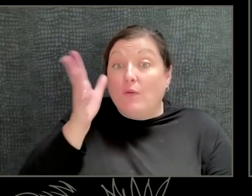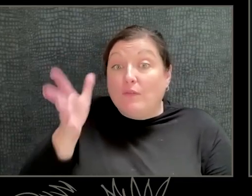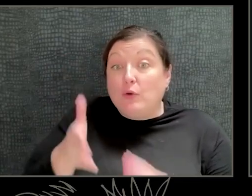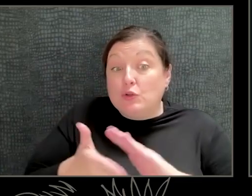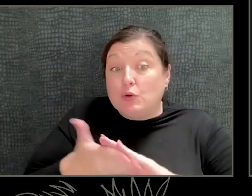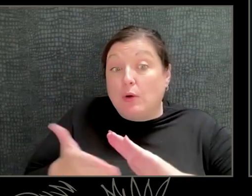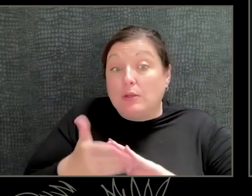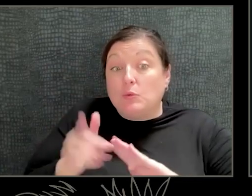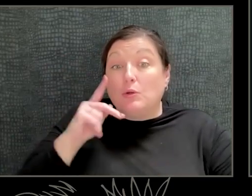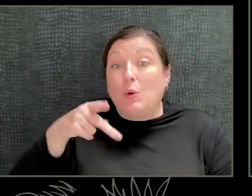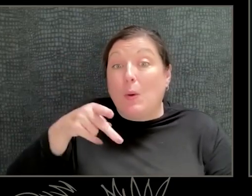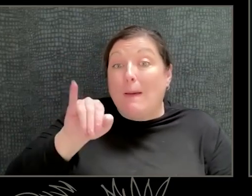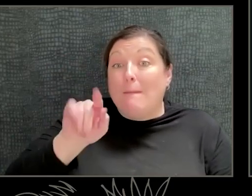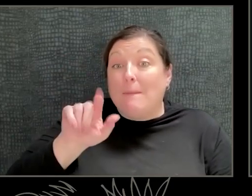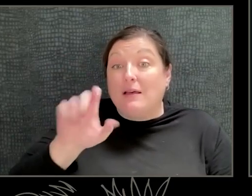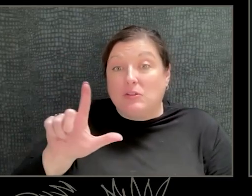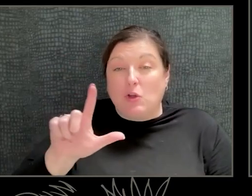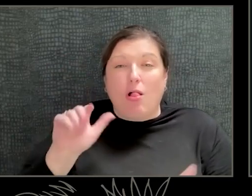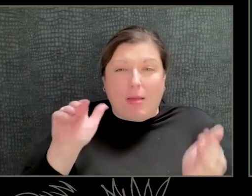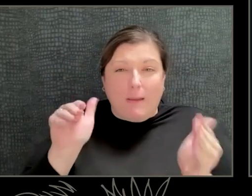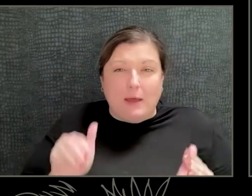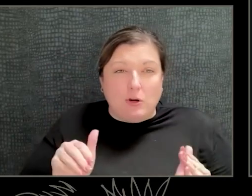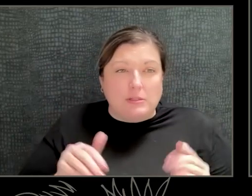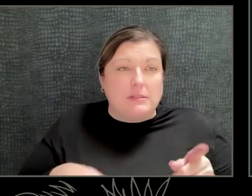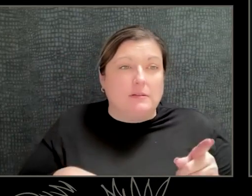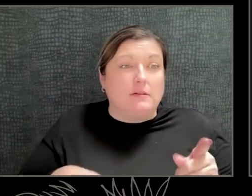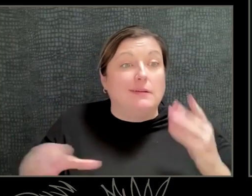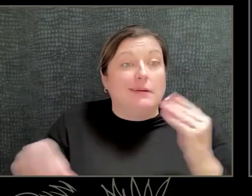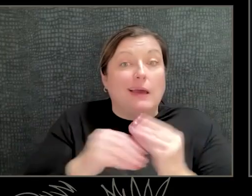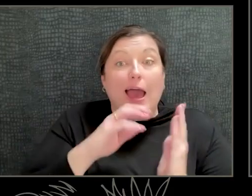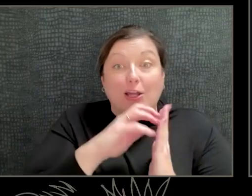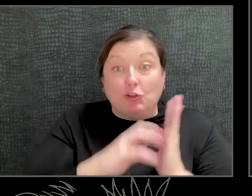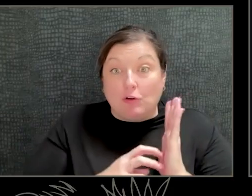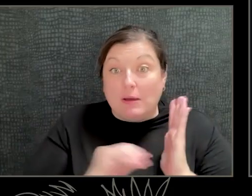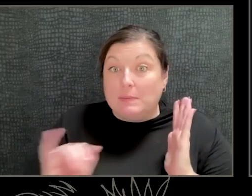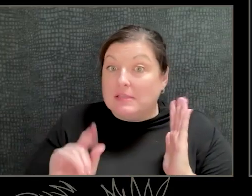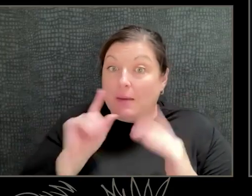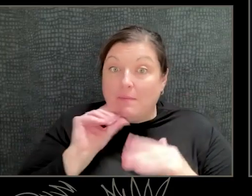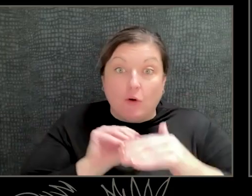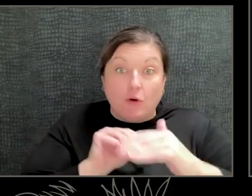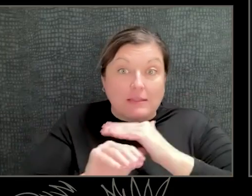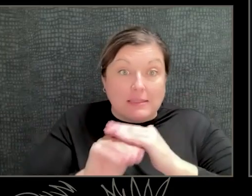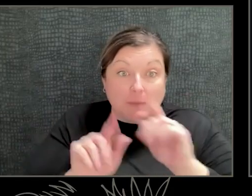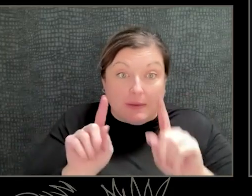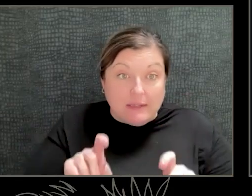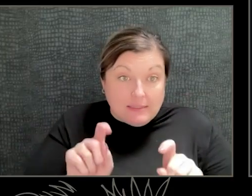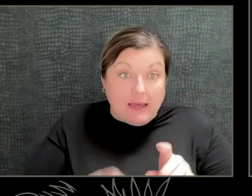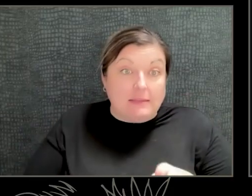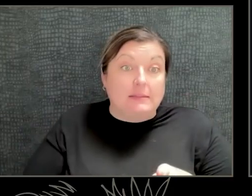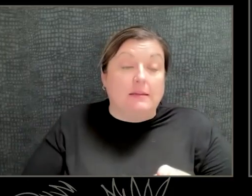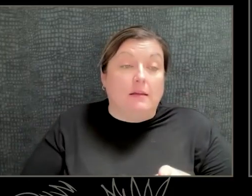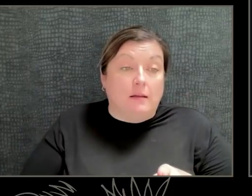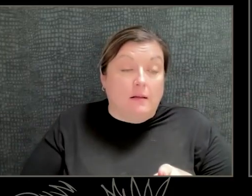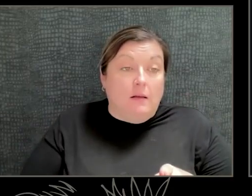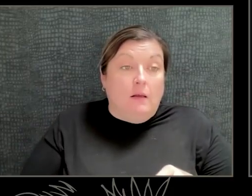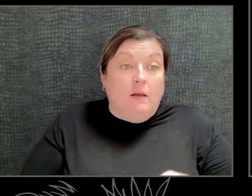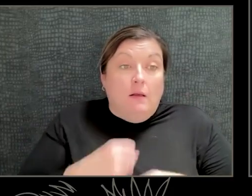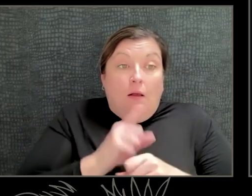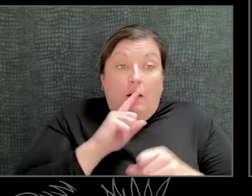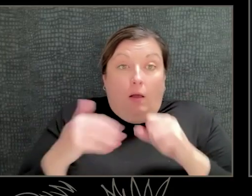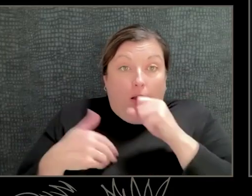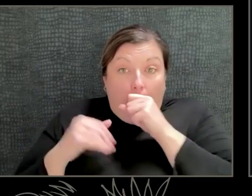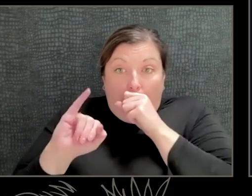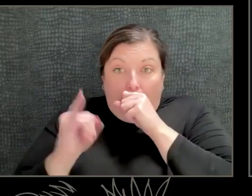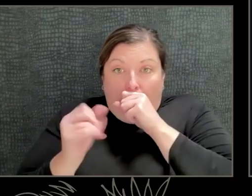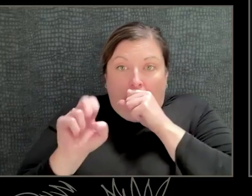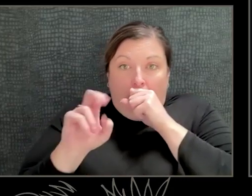comparison. And we'll add some scripts just like we did for the accessibility test, so it just makes sure we have our JSON